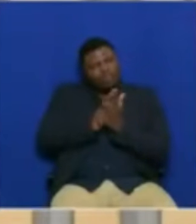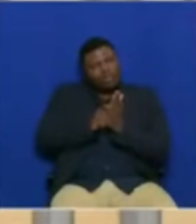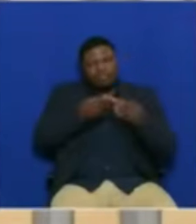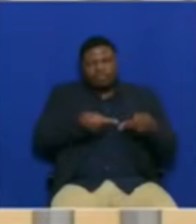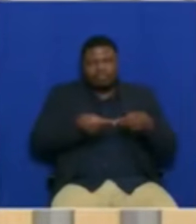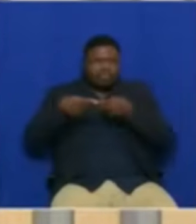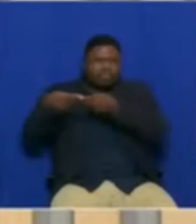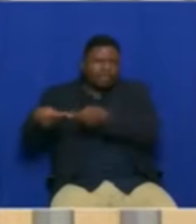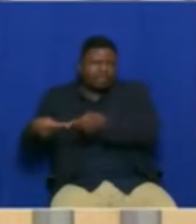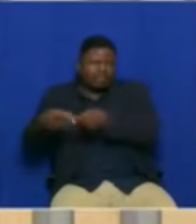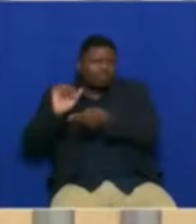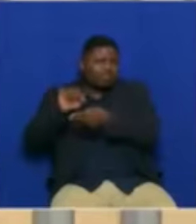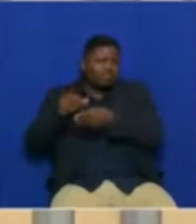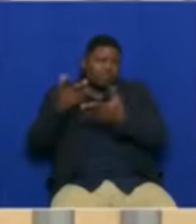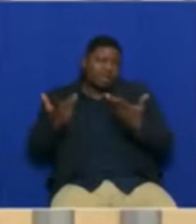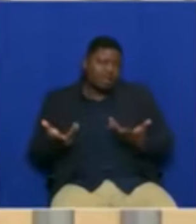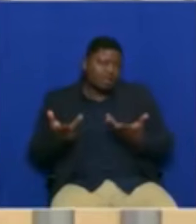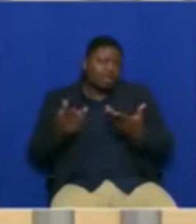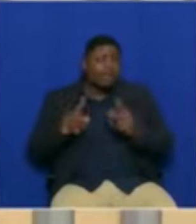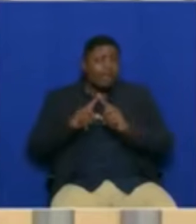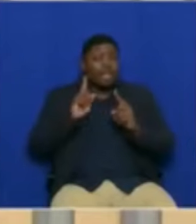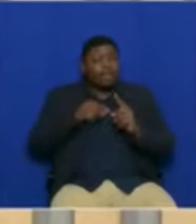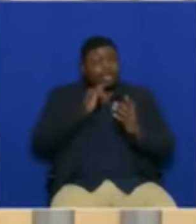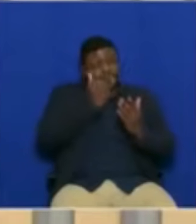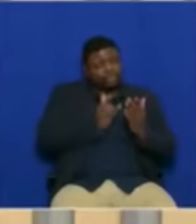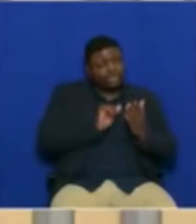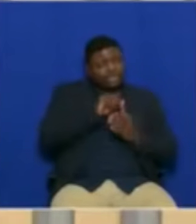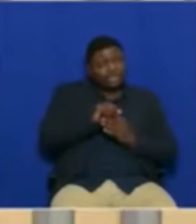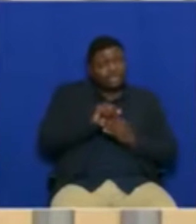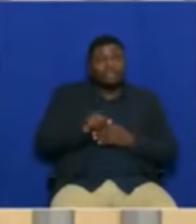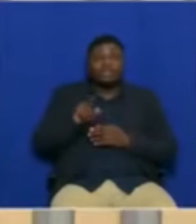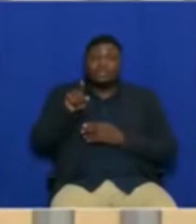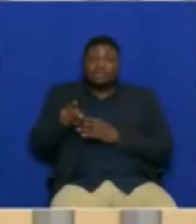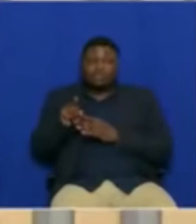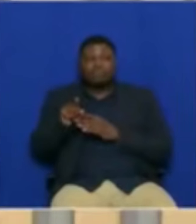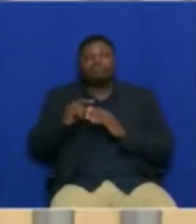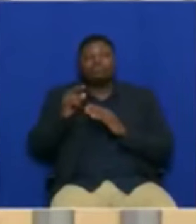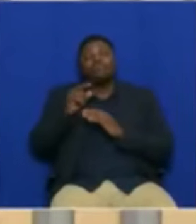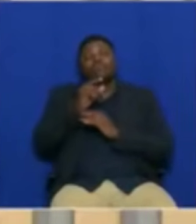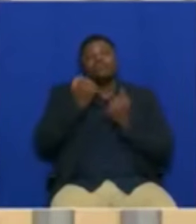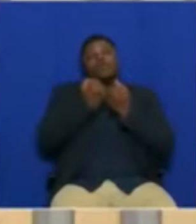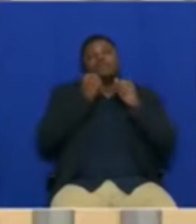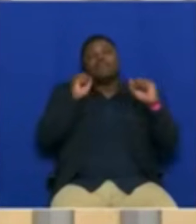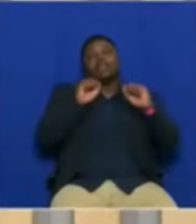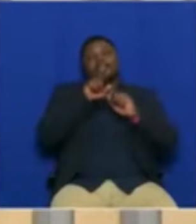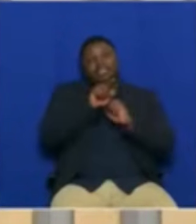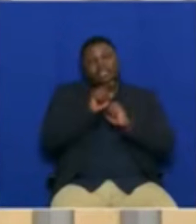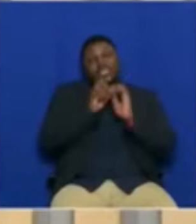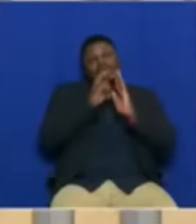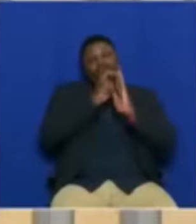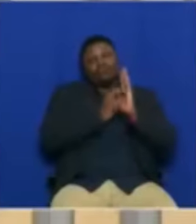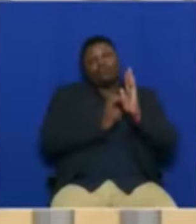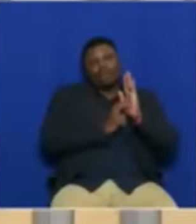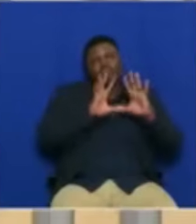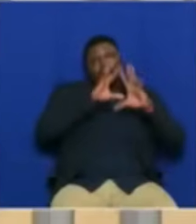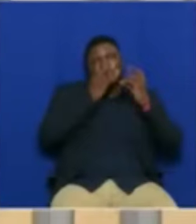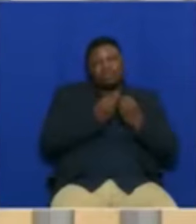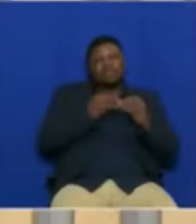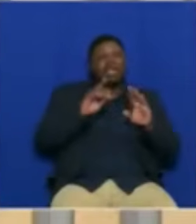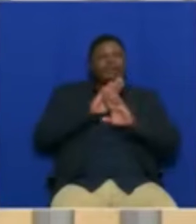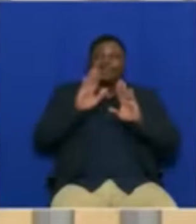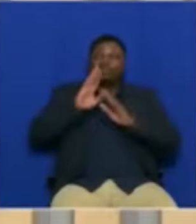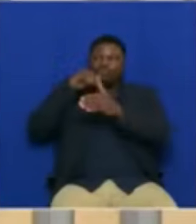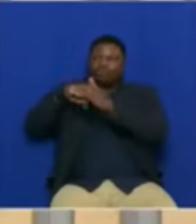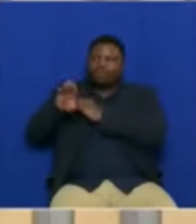When they're addressing the bail conditions, just take this to say that they're not permitted to go to the crime intelligence officers because of the